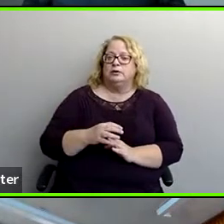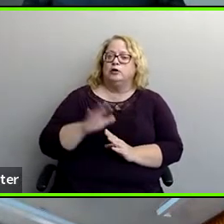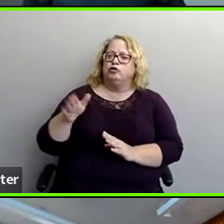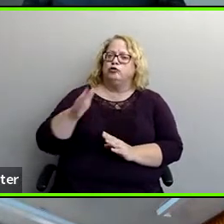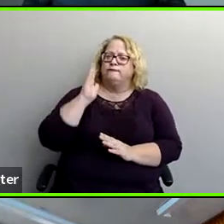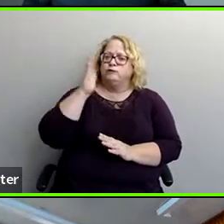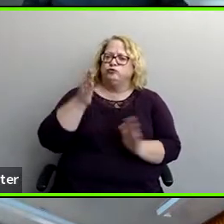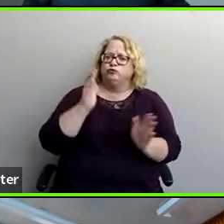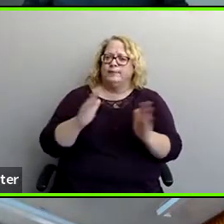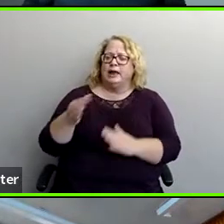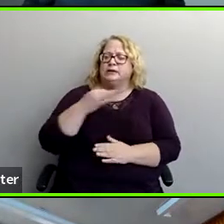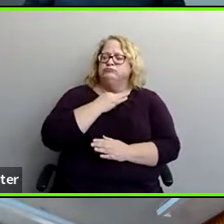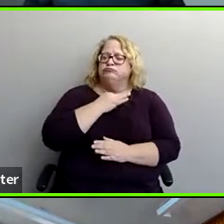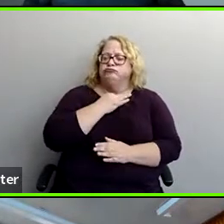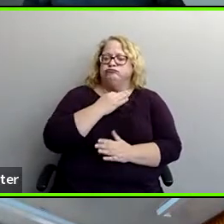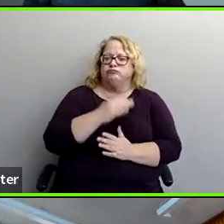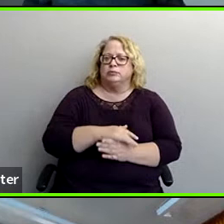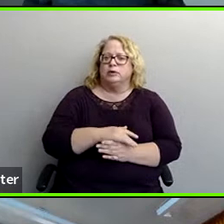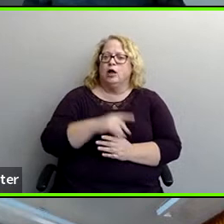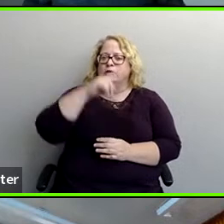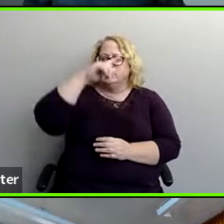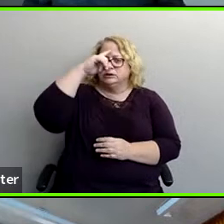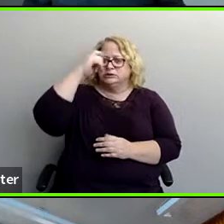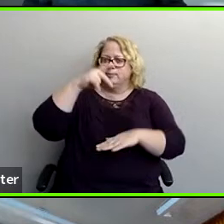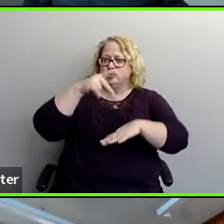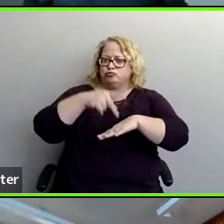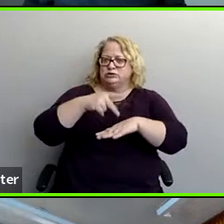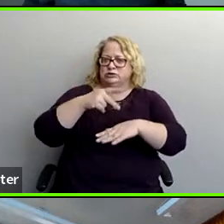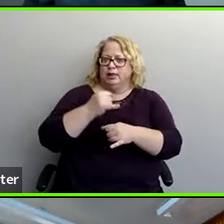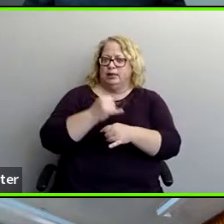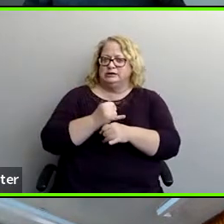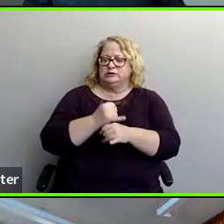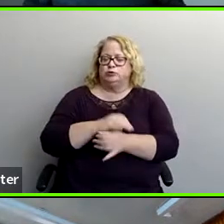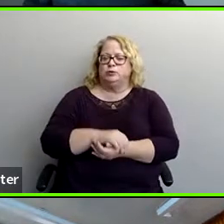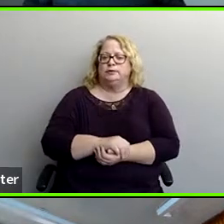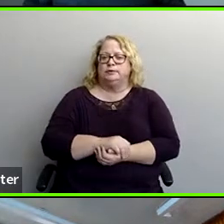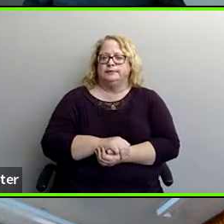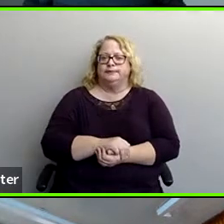On your future plans, I'm curious, on the Summer Principal Institute. Yes.